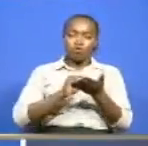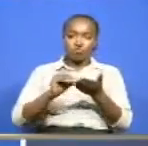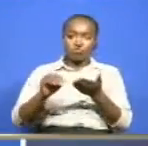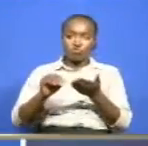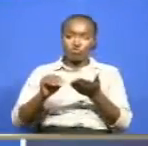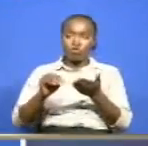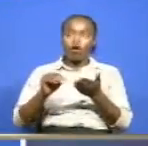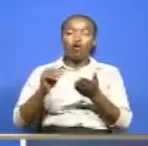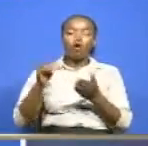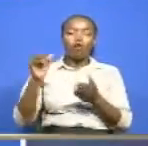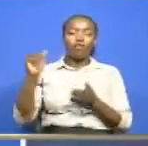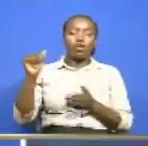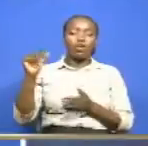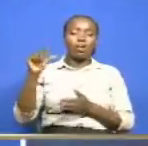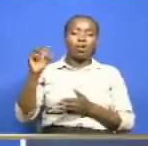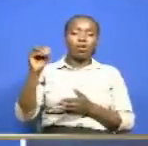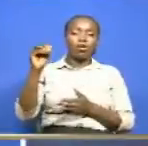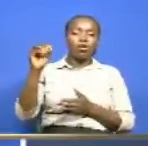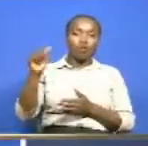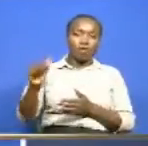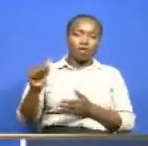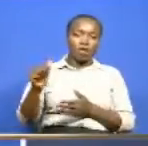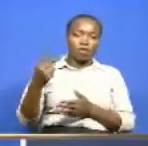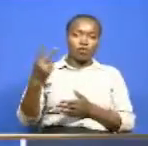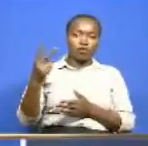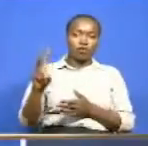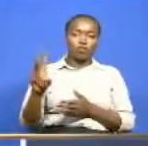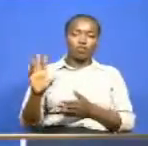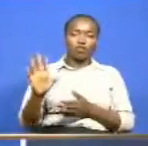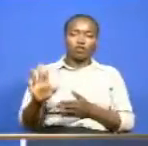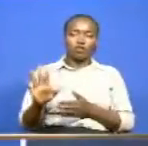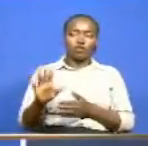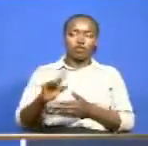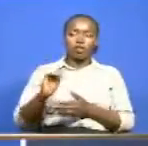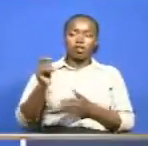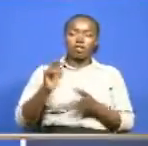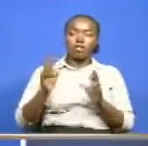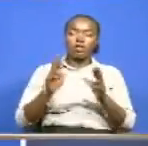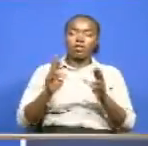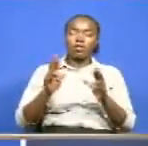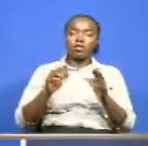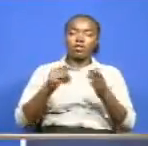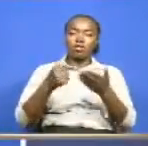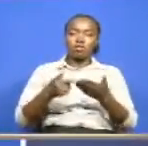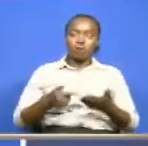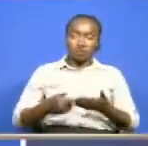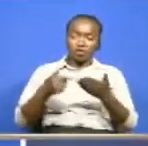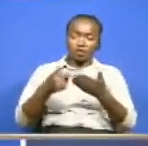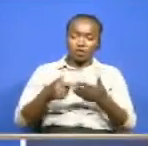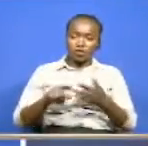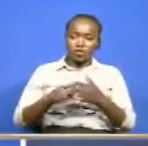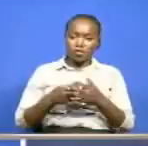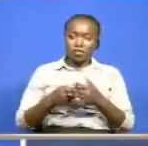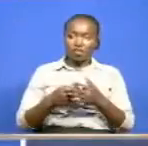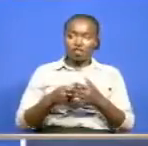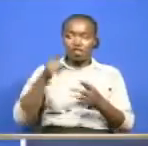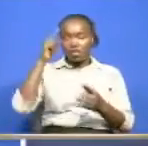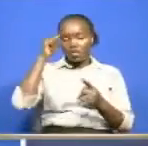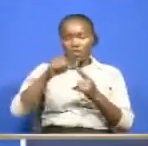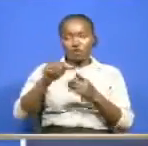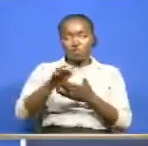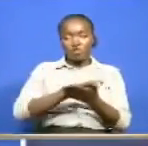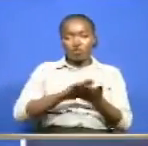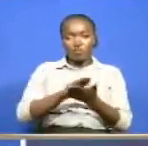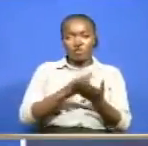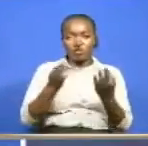and Opportunity Act in 2025, Kenya has already entered into negotiations with the aim of establishing a